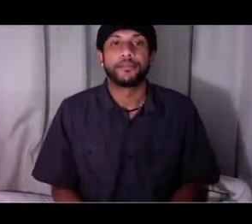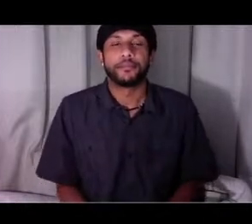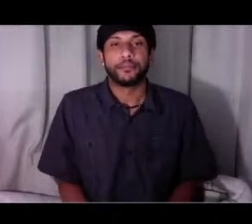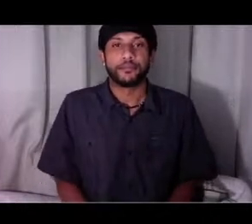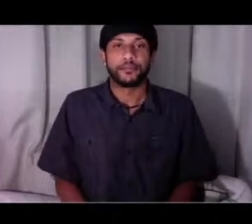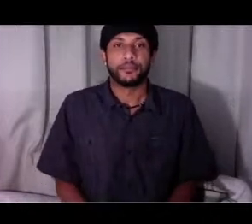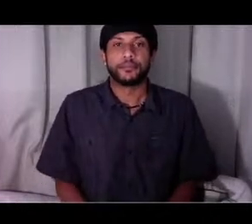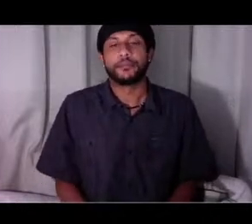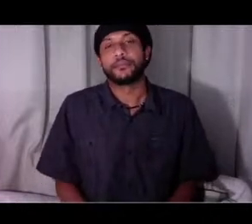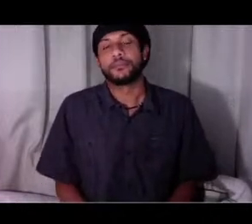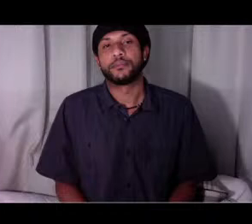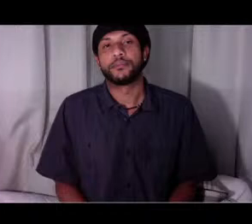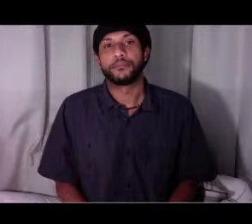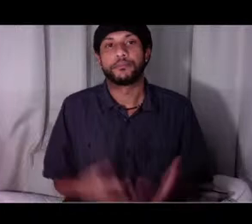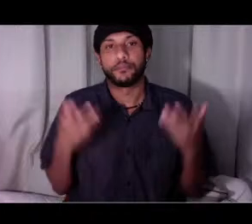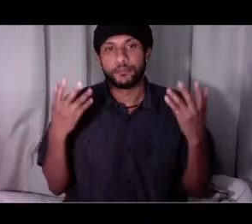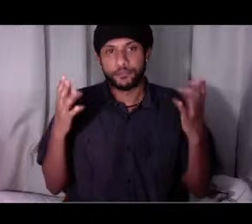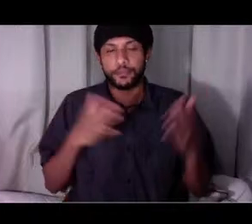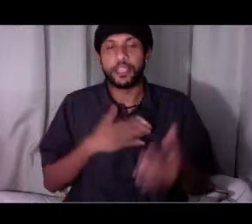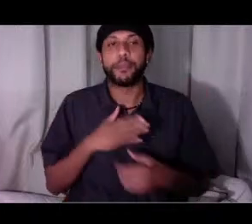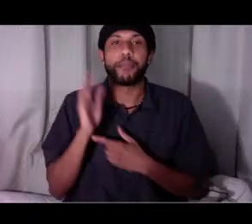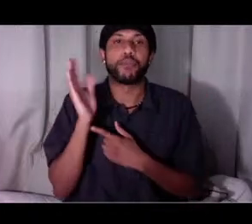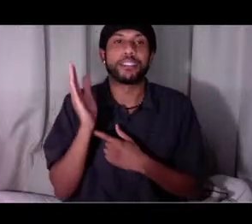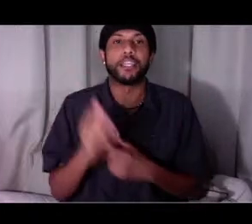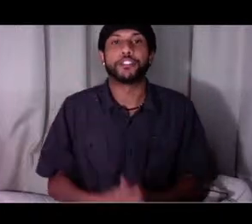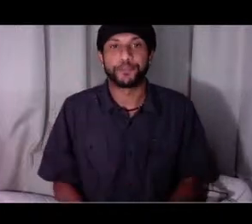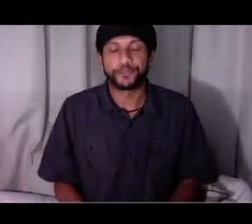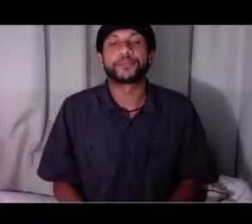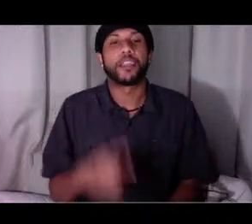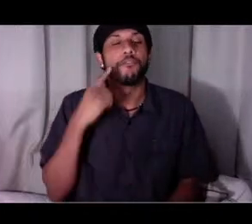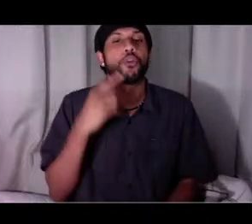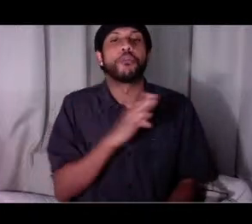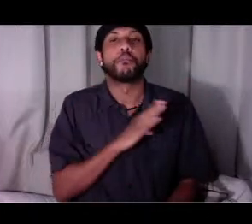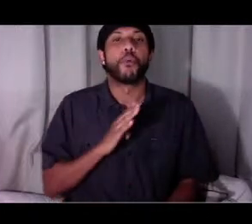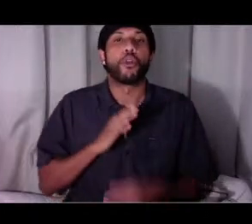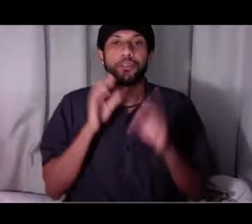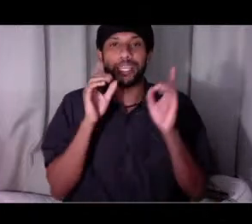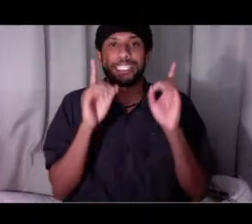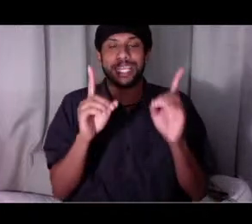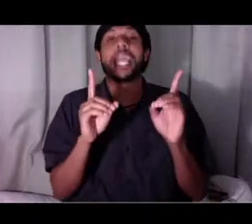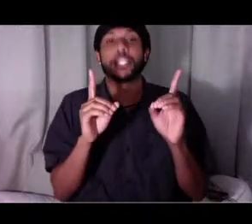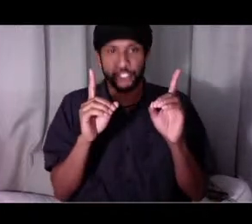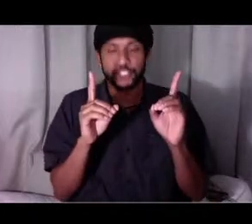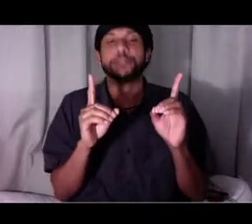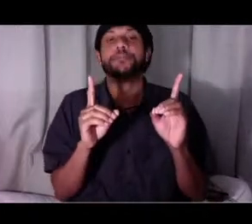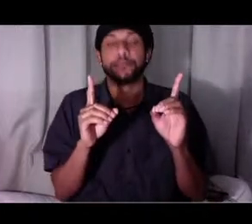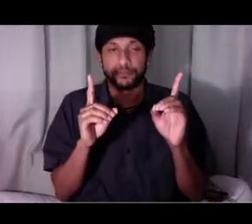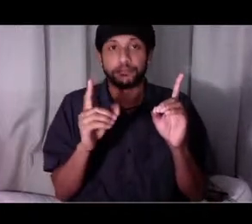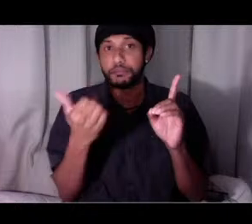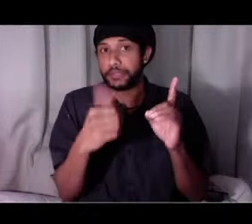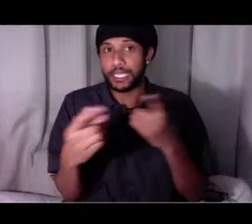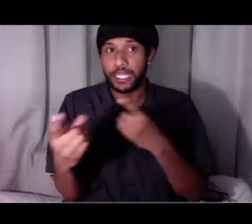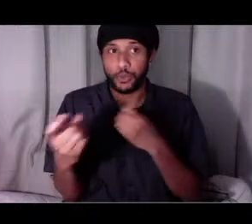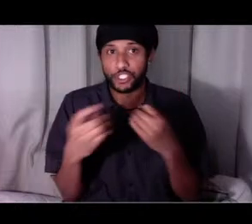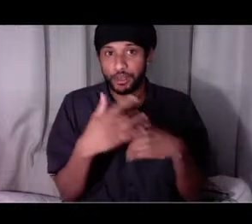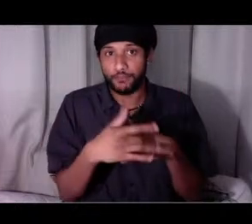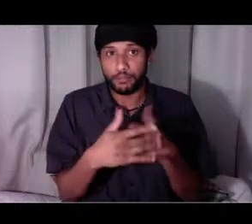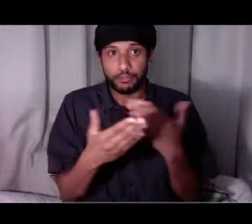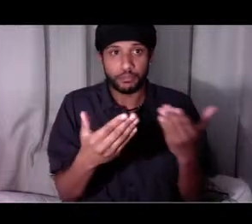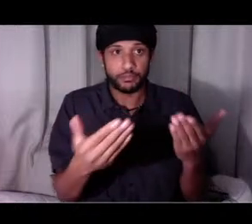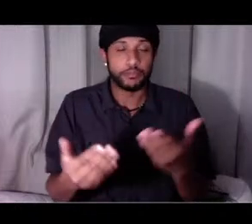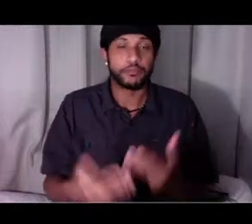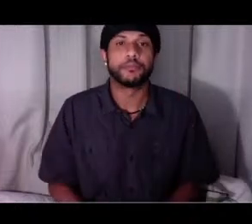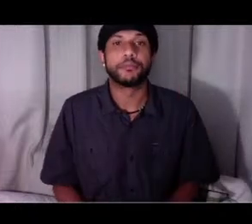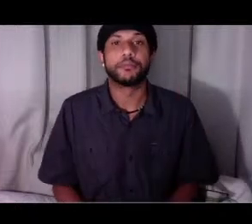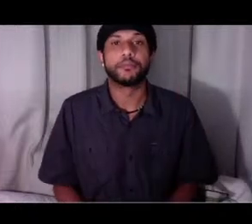G this concludes my presentation of to the Board of Education I am mailable for any questions that the board may have at